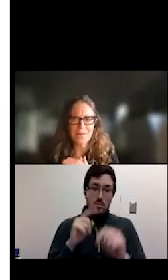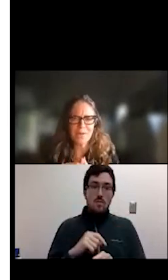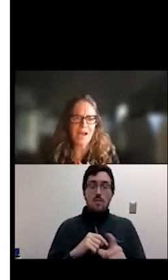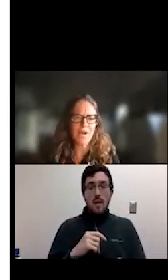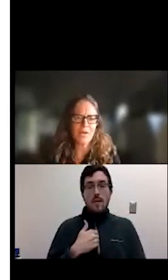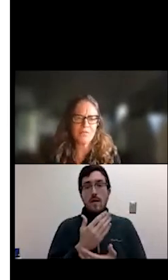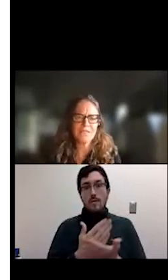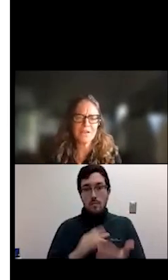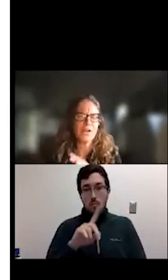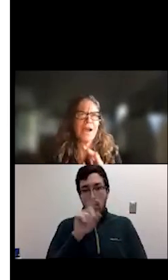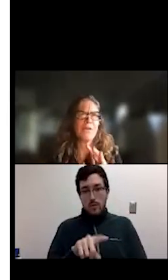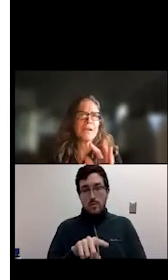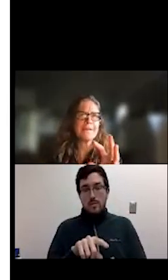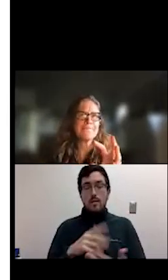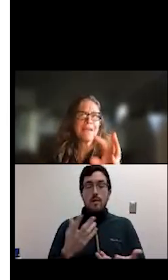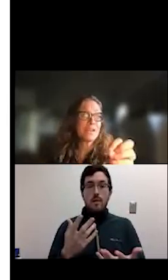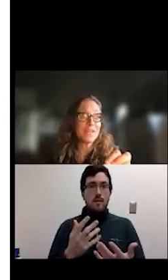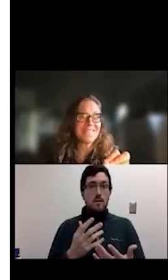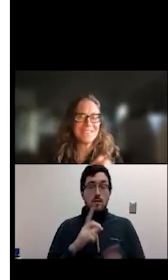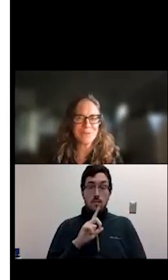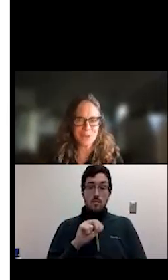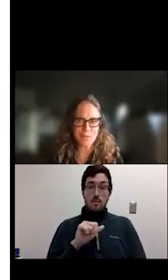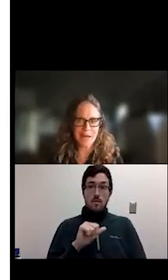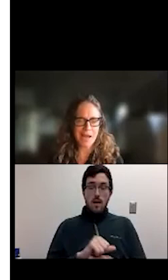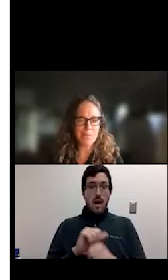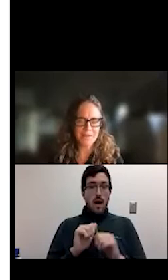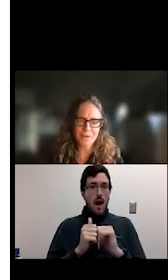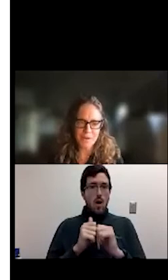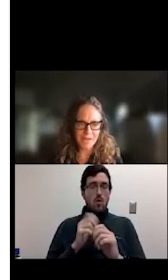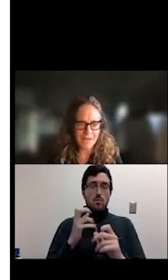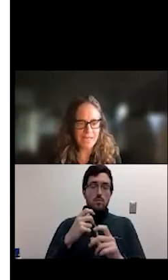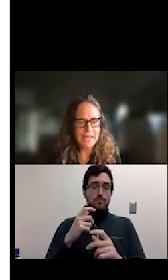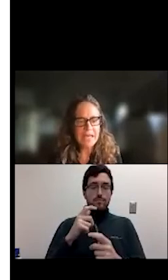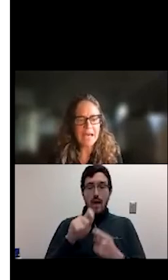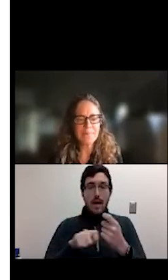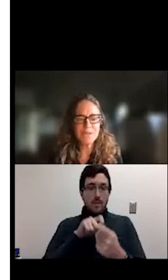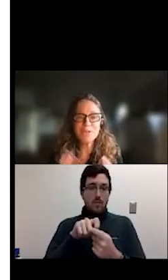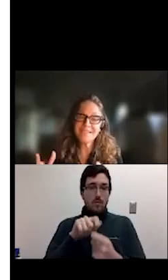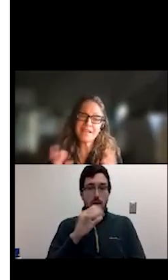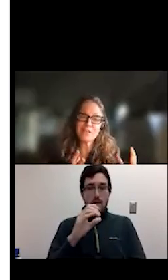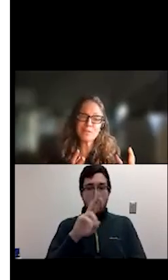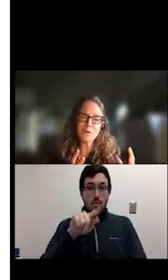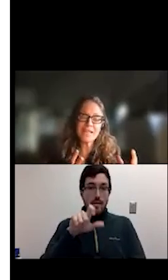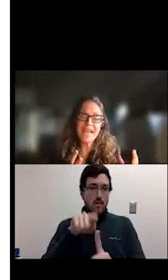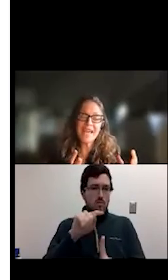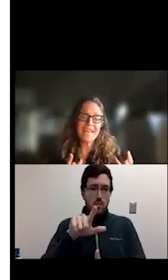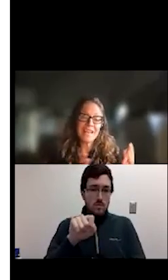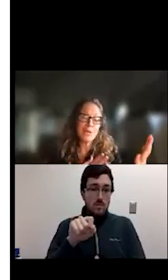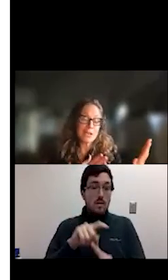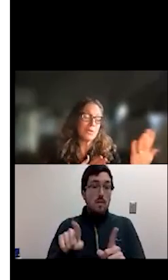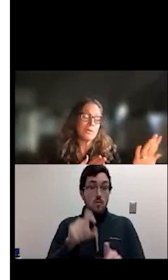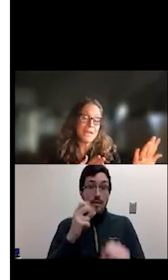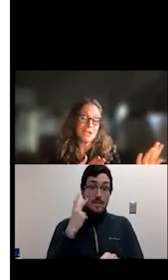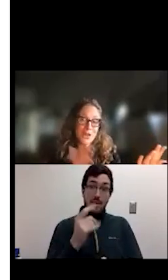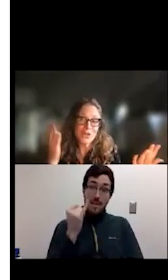some question about how effective or how accurate these tools are right now, but they're working on it. But you can see that if this worked